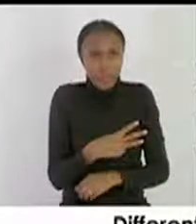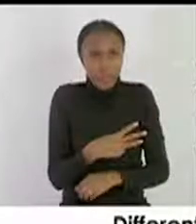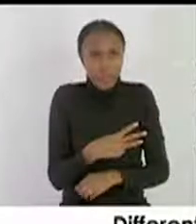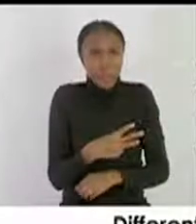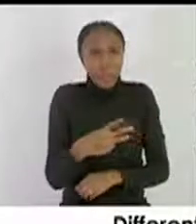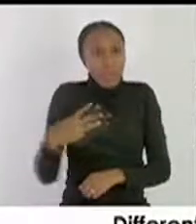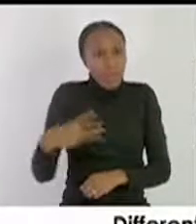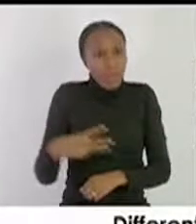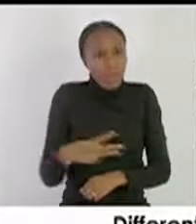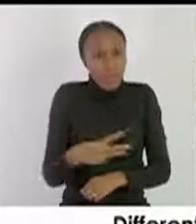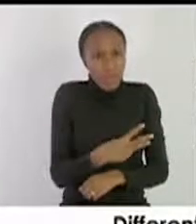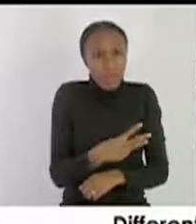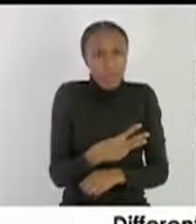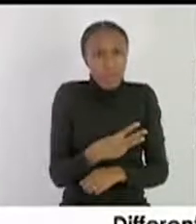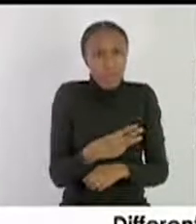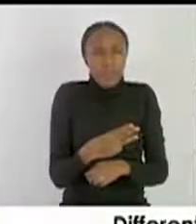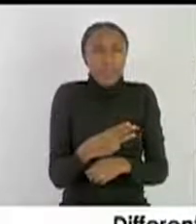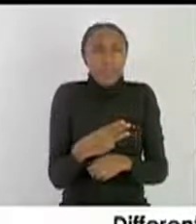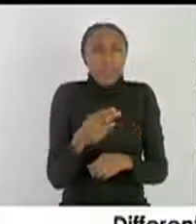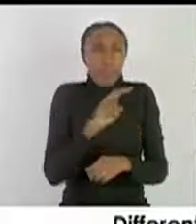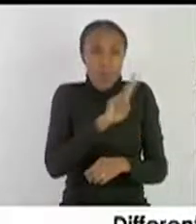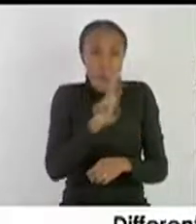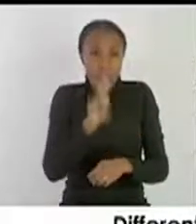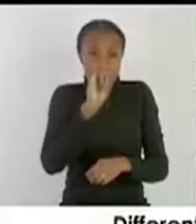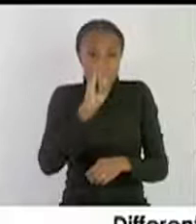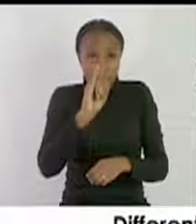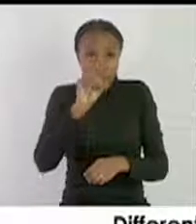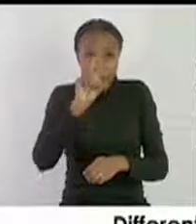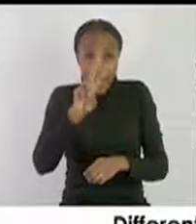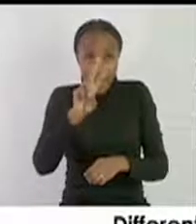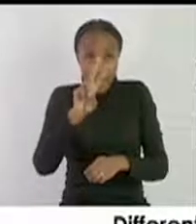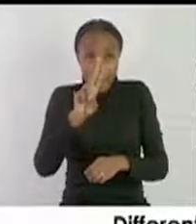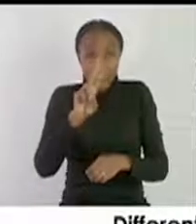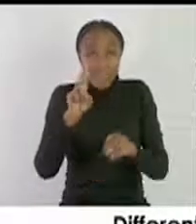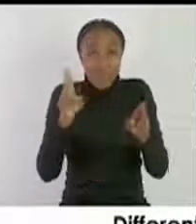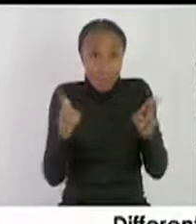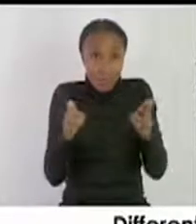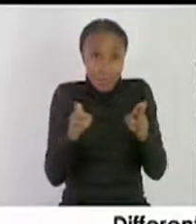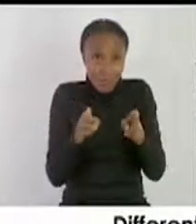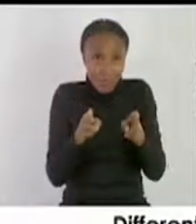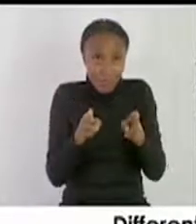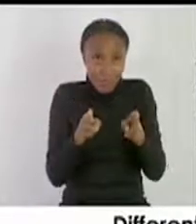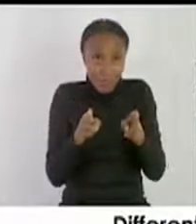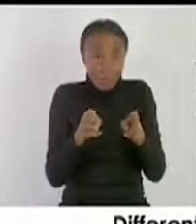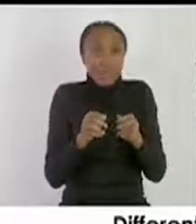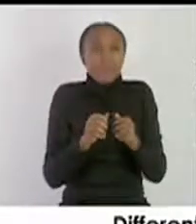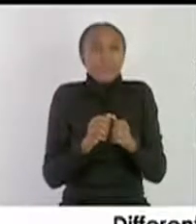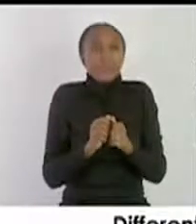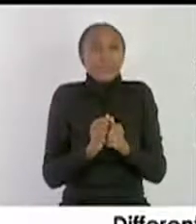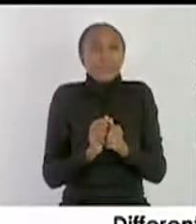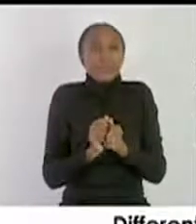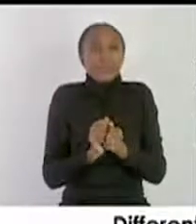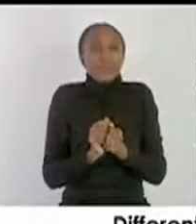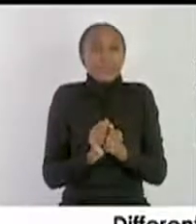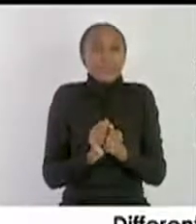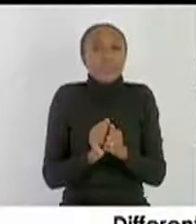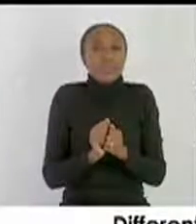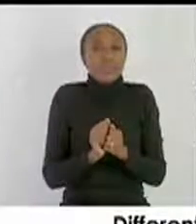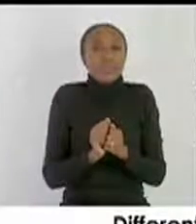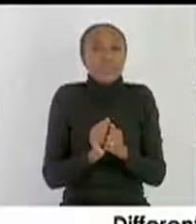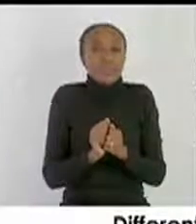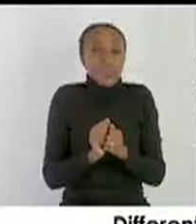HIV is a short word that stands for Human Immunodeficiency Virus.